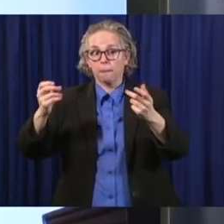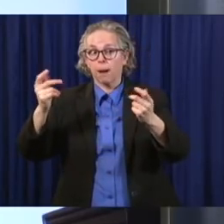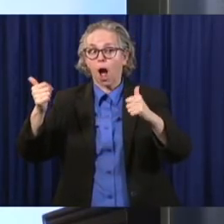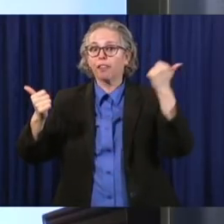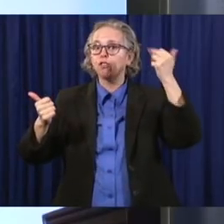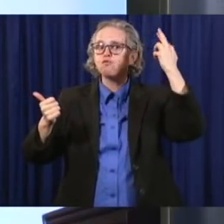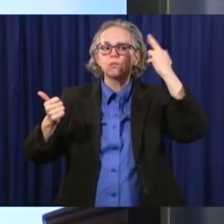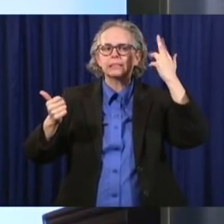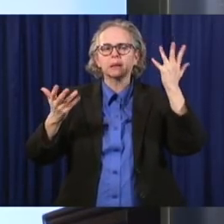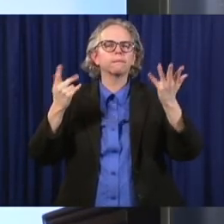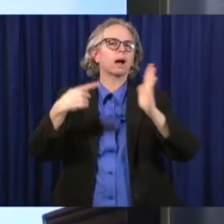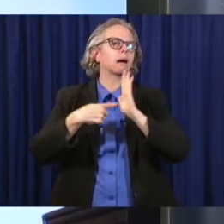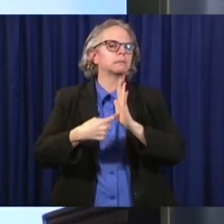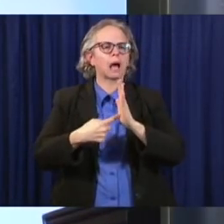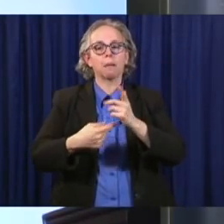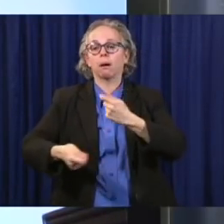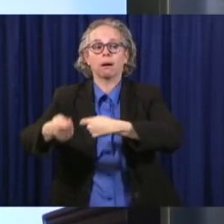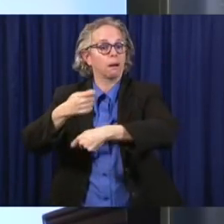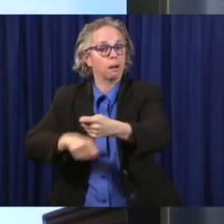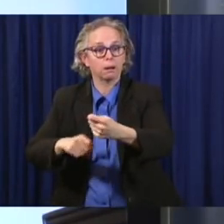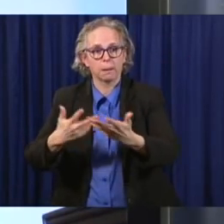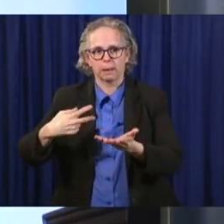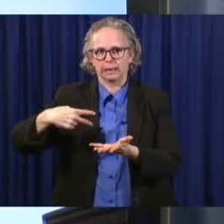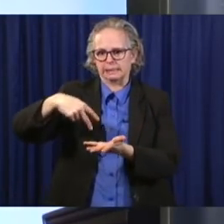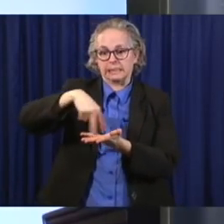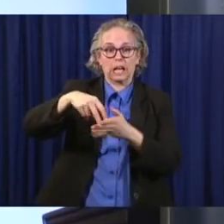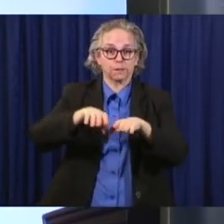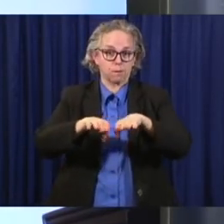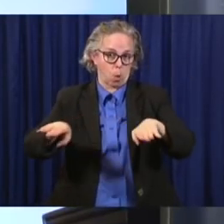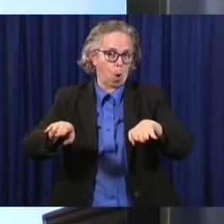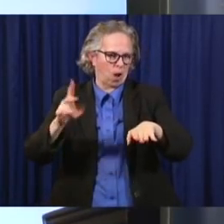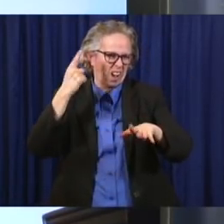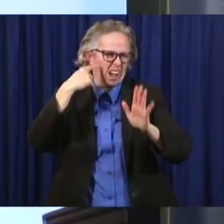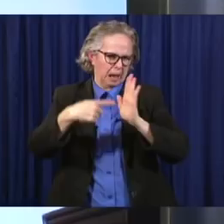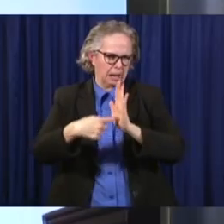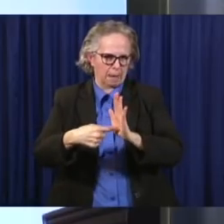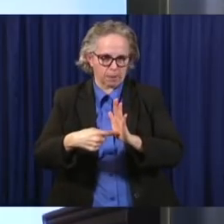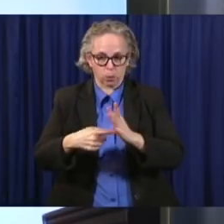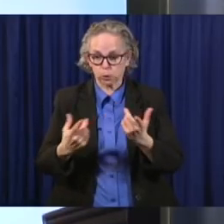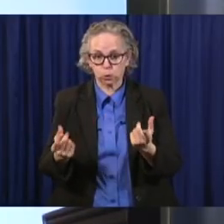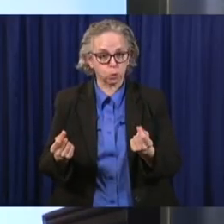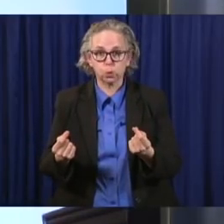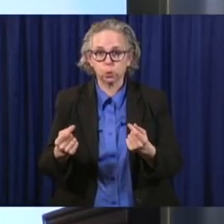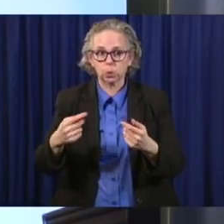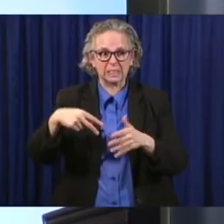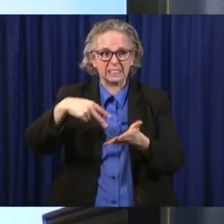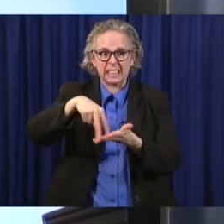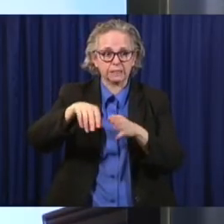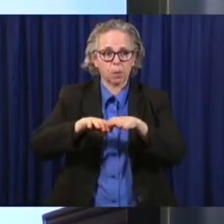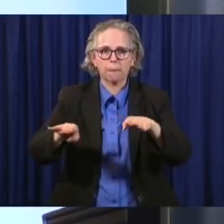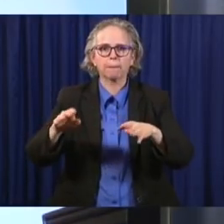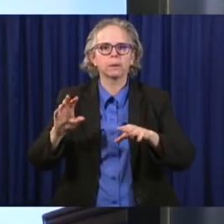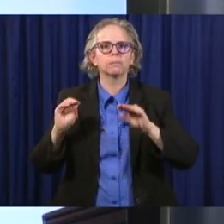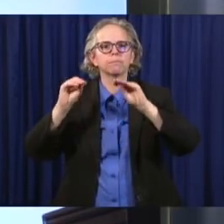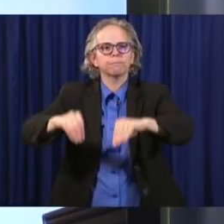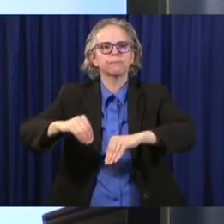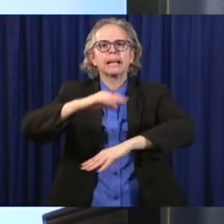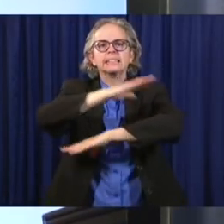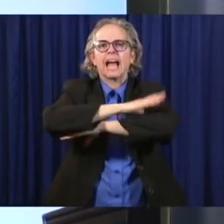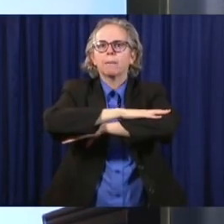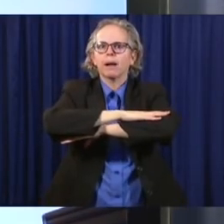floor or other activity space, you can use that to be able to maintain that 6-foot distance of your tables. So